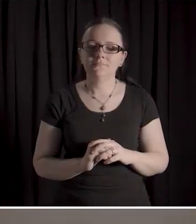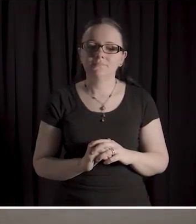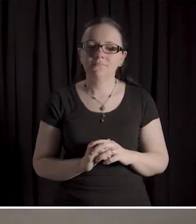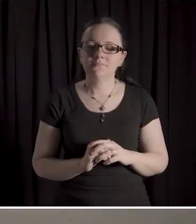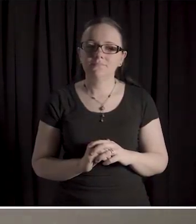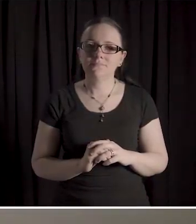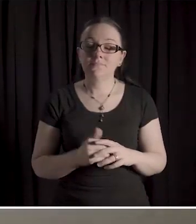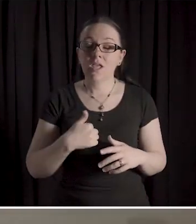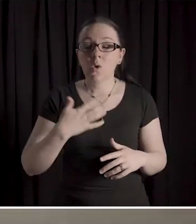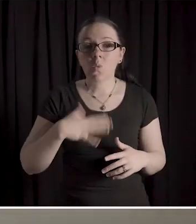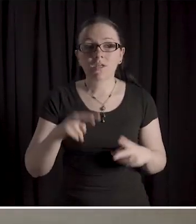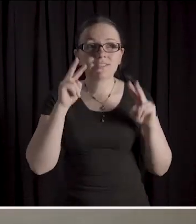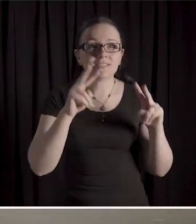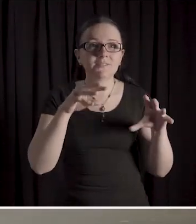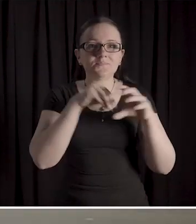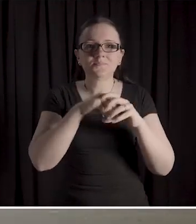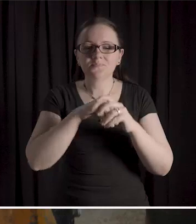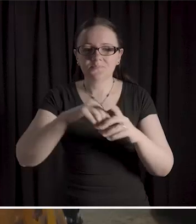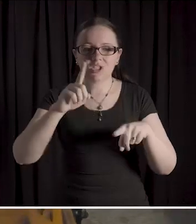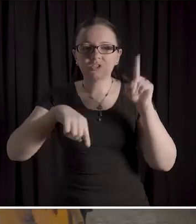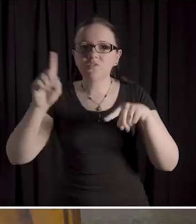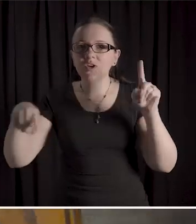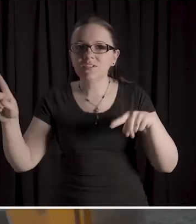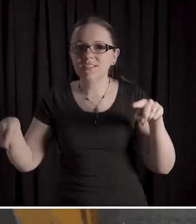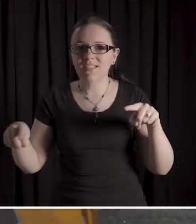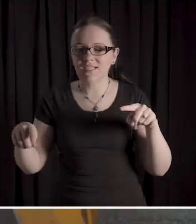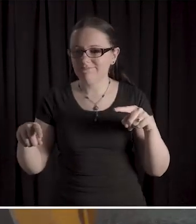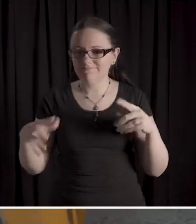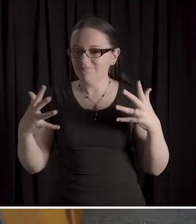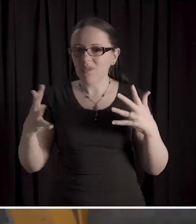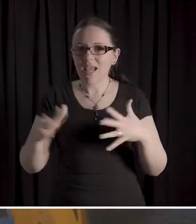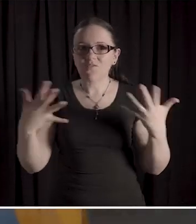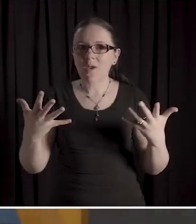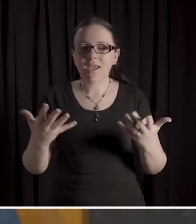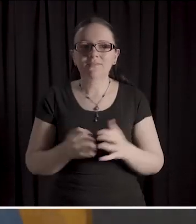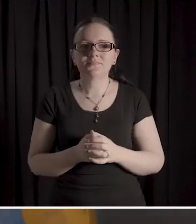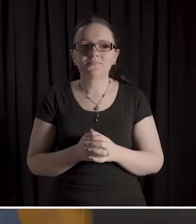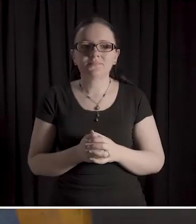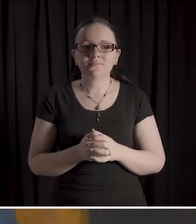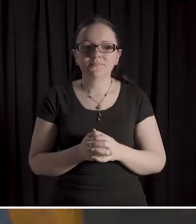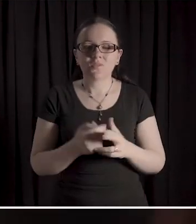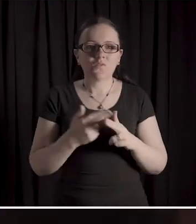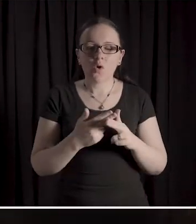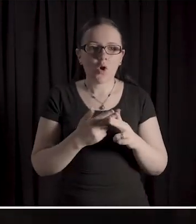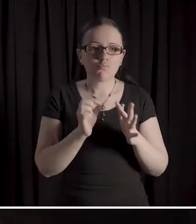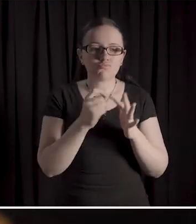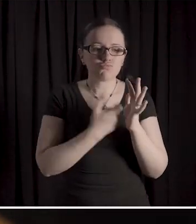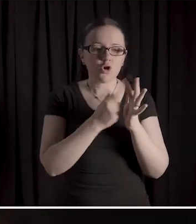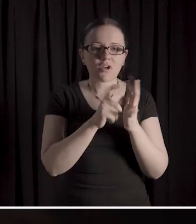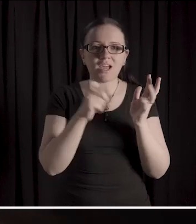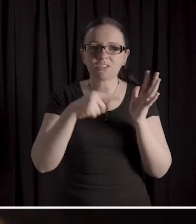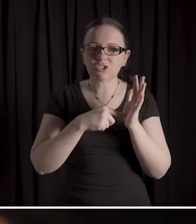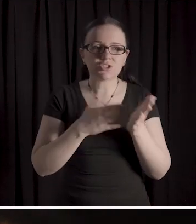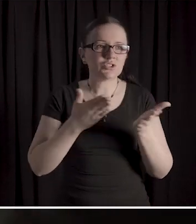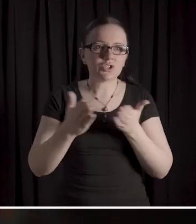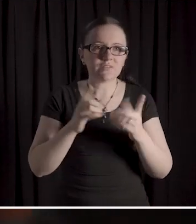I'd love to see inclusion and diversity be used as a common principle, whether it's for a product or a service